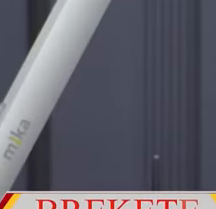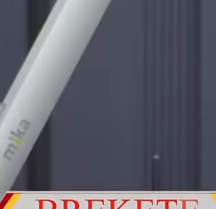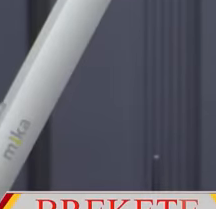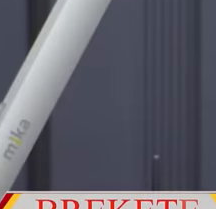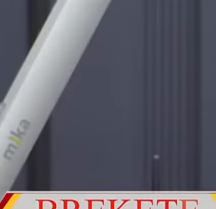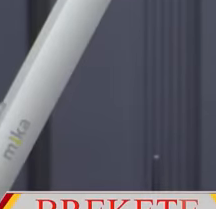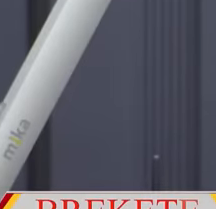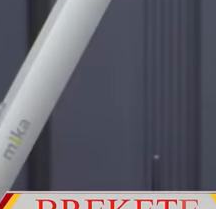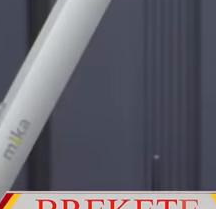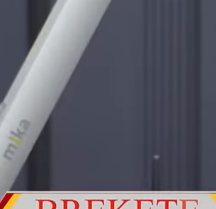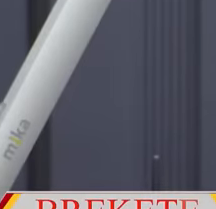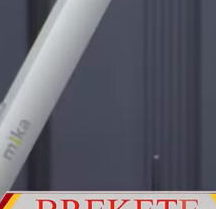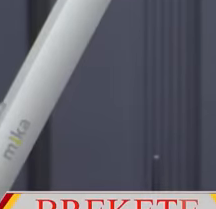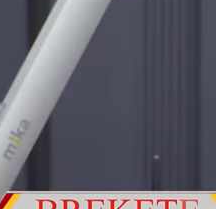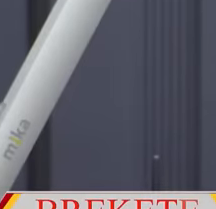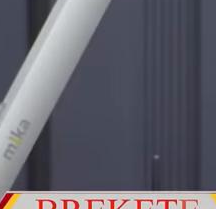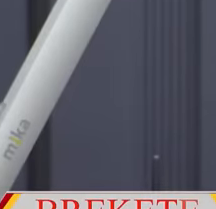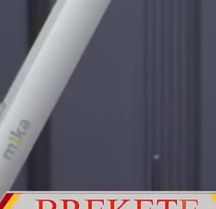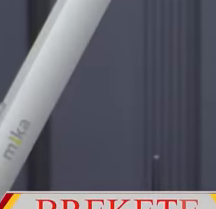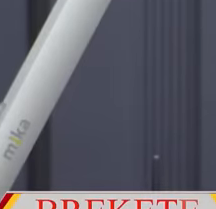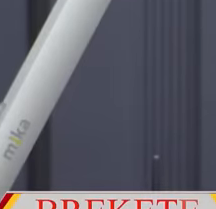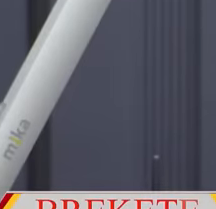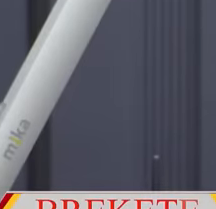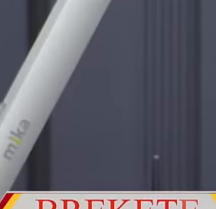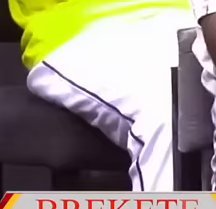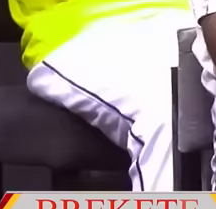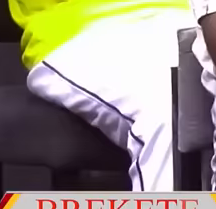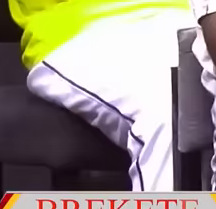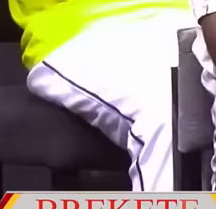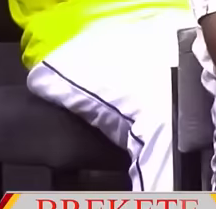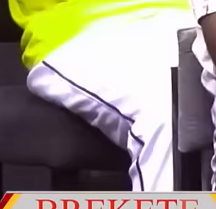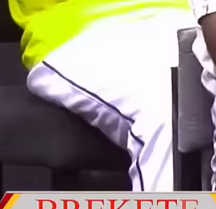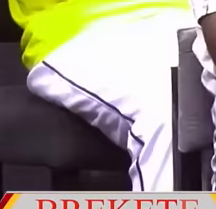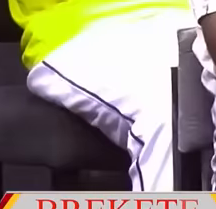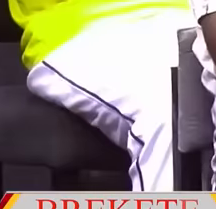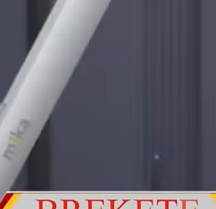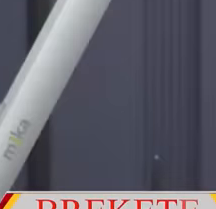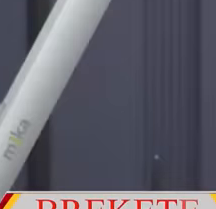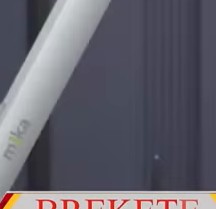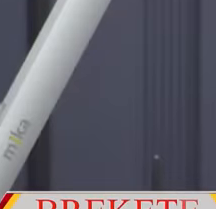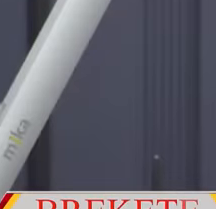Ike we read this one. I for even this one, I for no release.